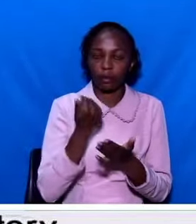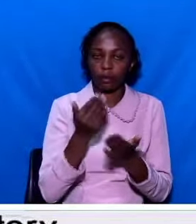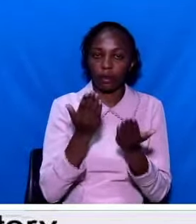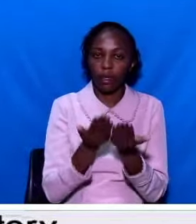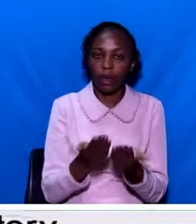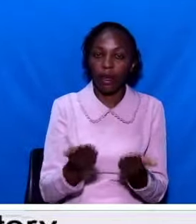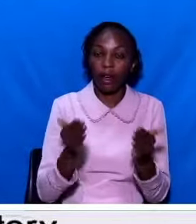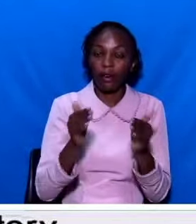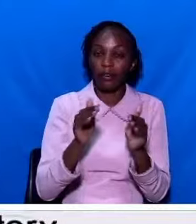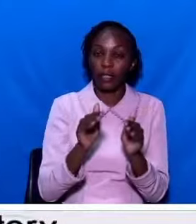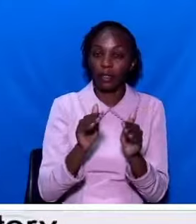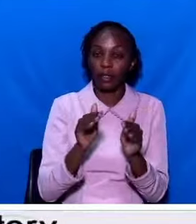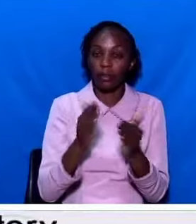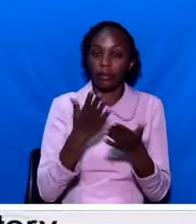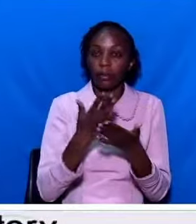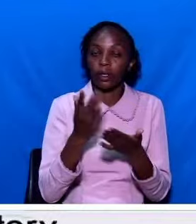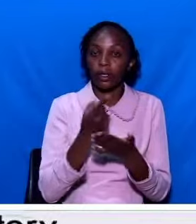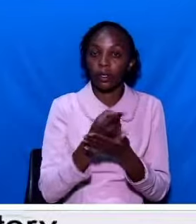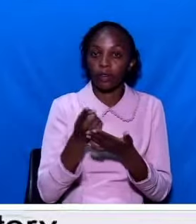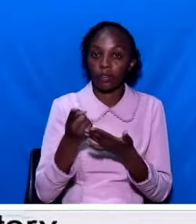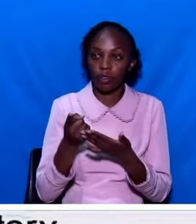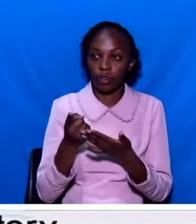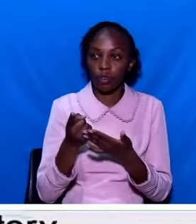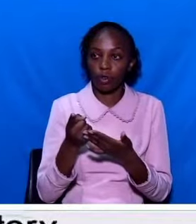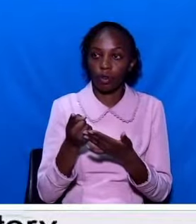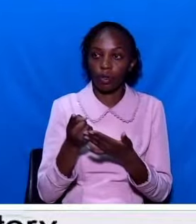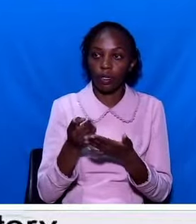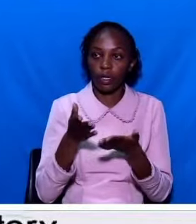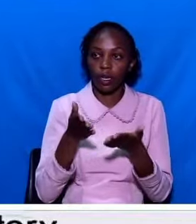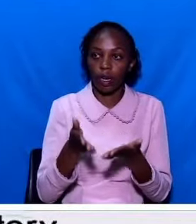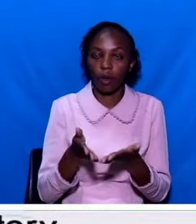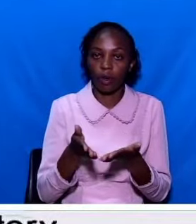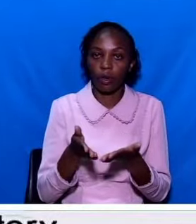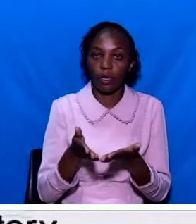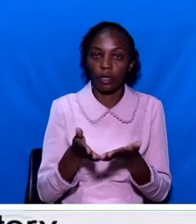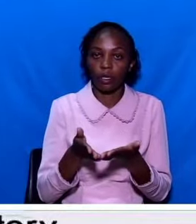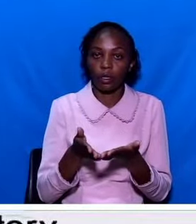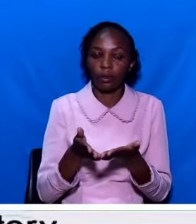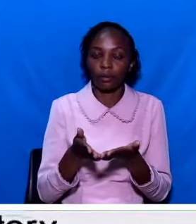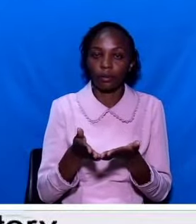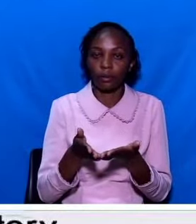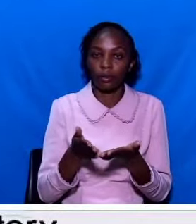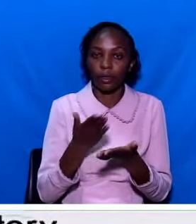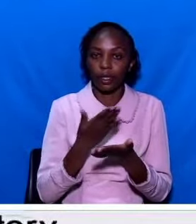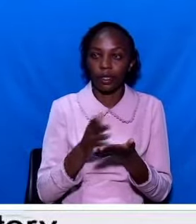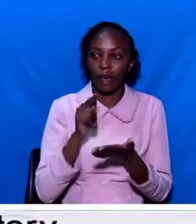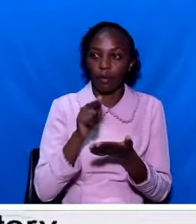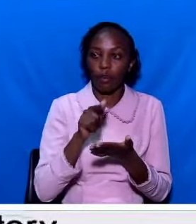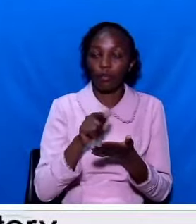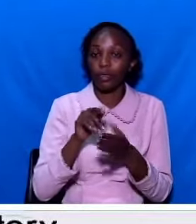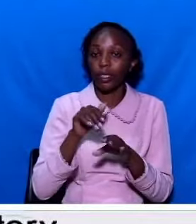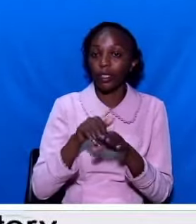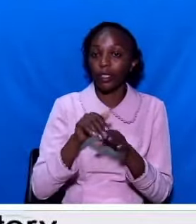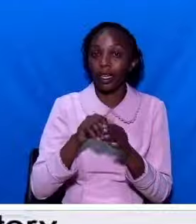you right now are in that banjoing